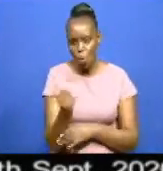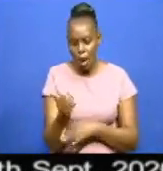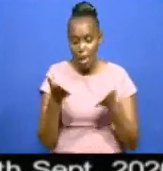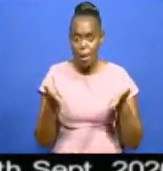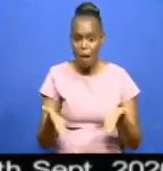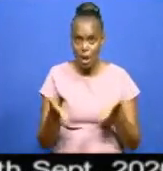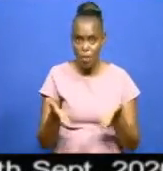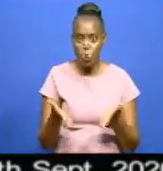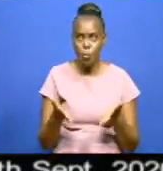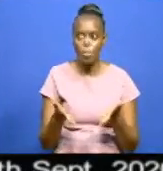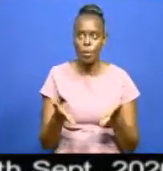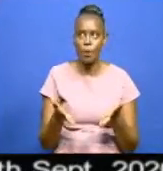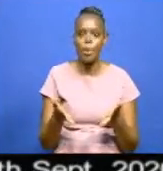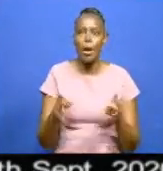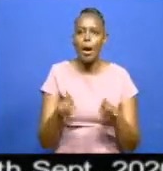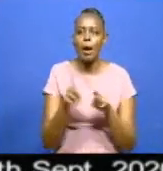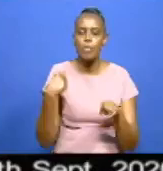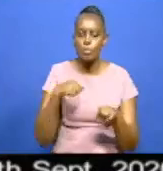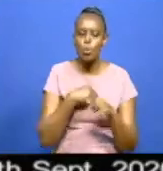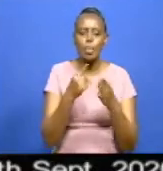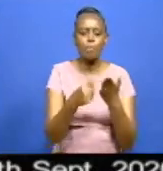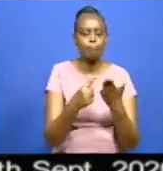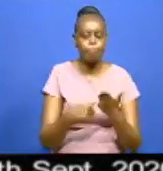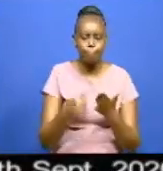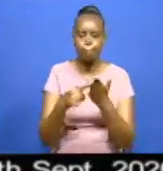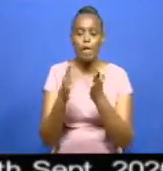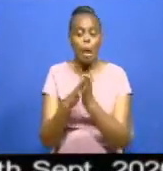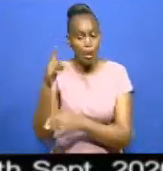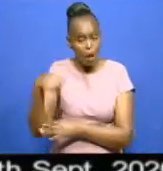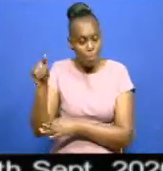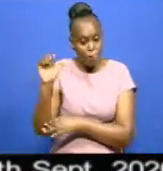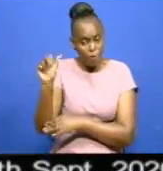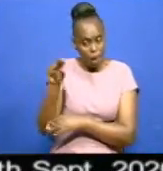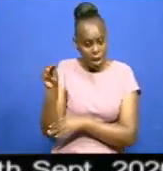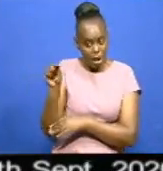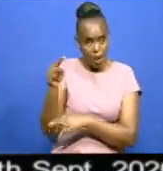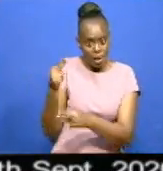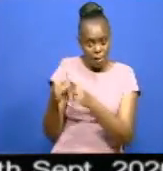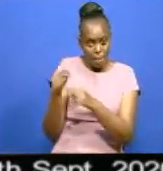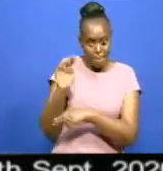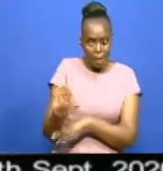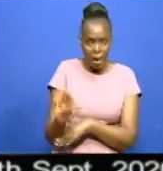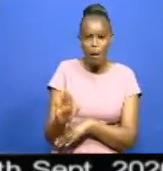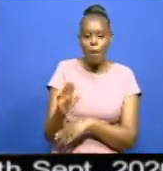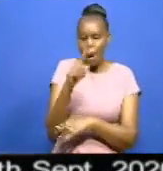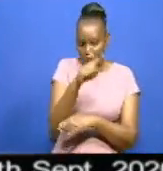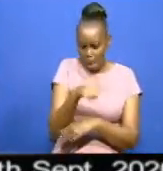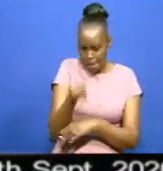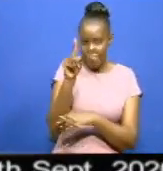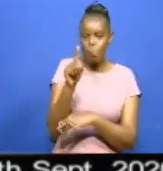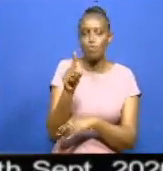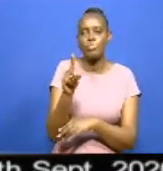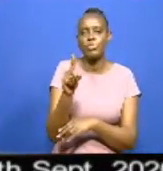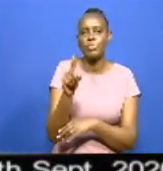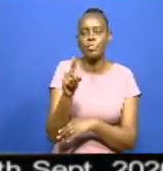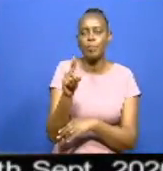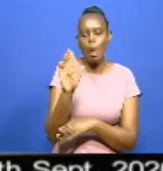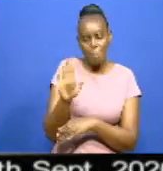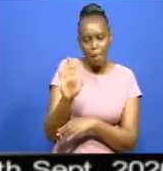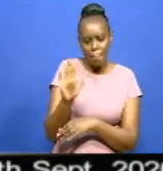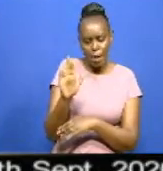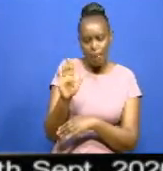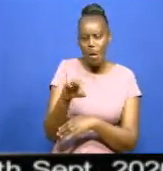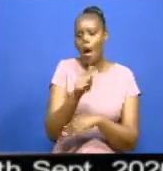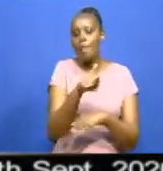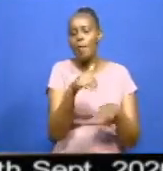now, as we discuss and approve her name, and we approve that her other